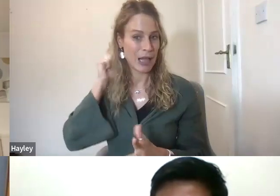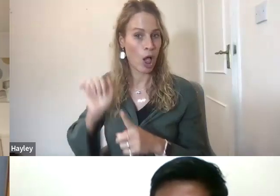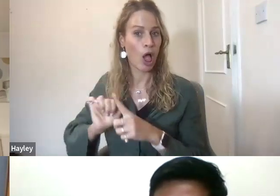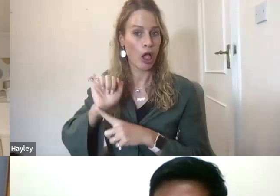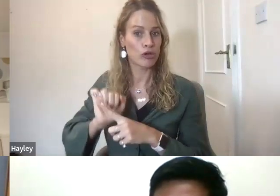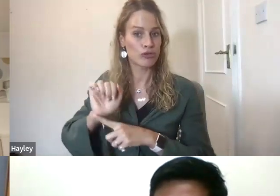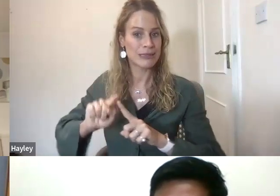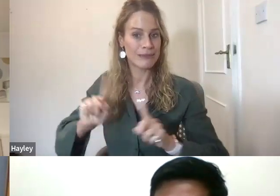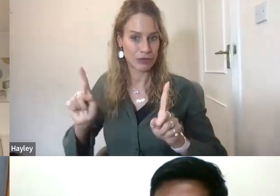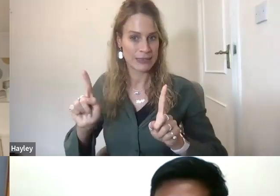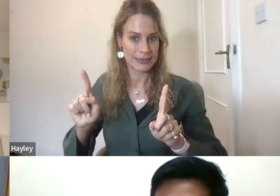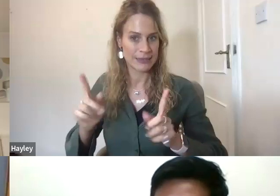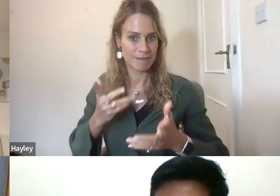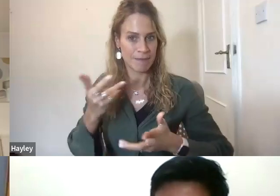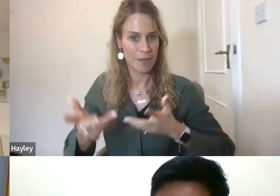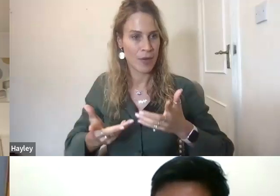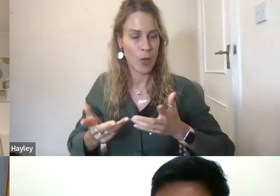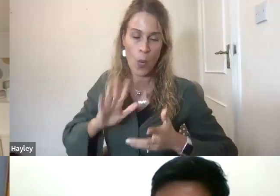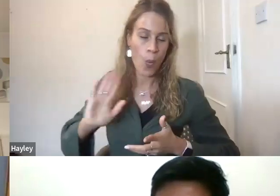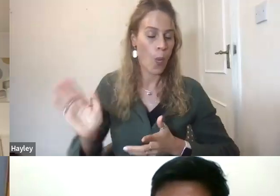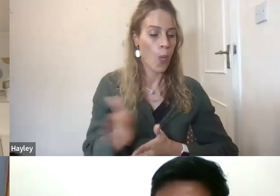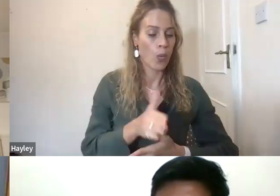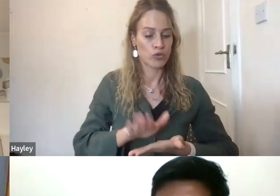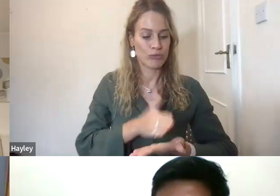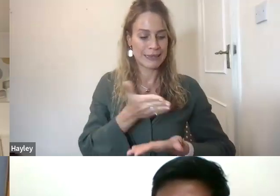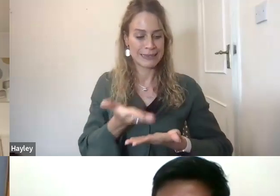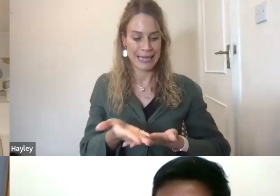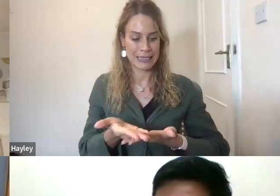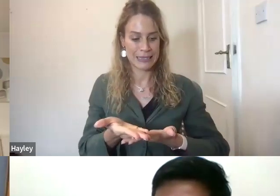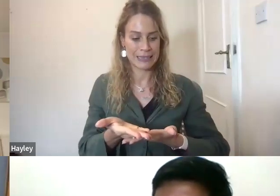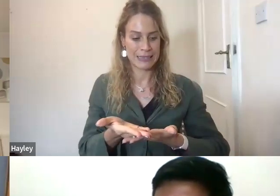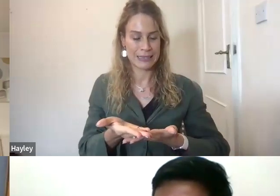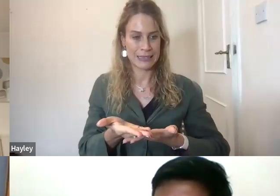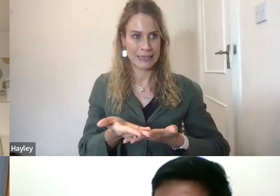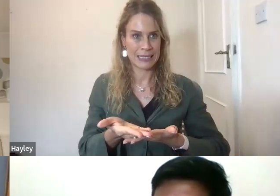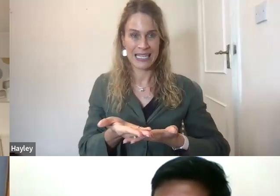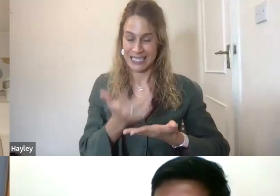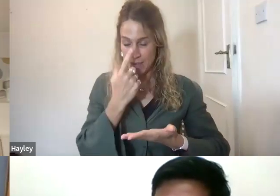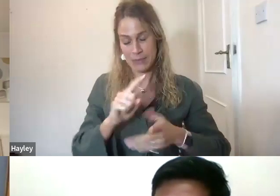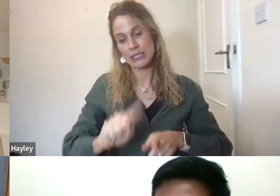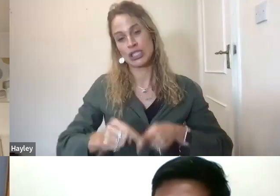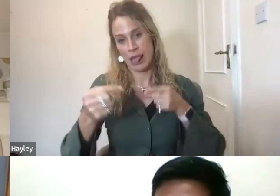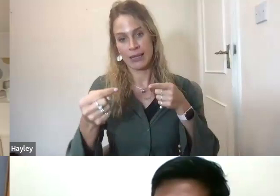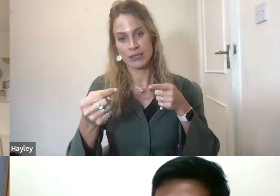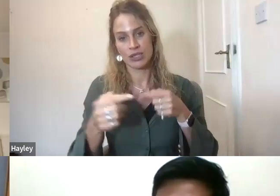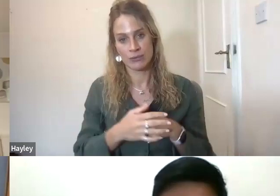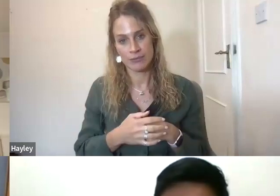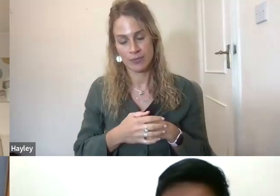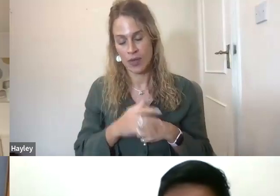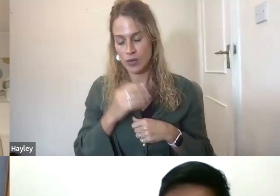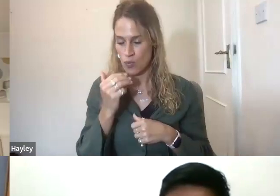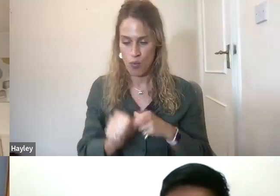consideration. So each translation always presents its unique challenges, and I kind of work through